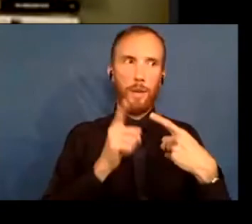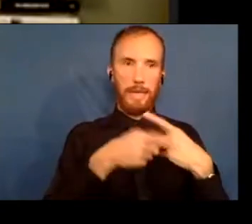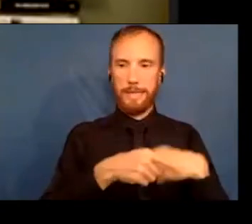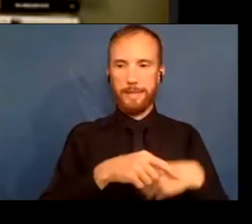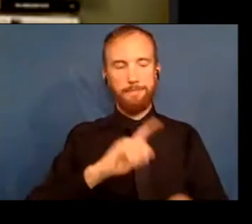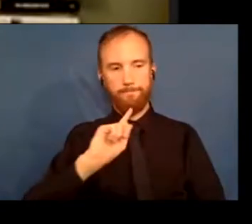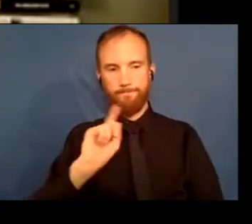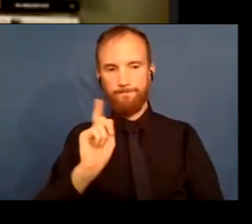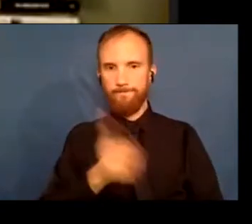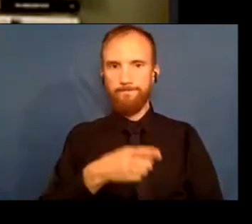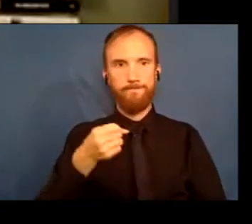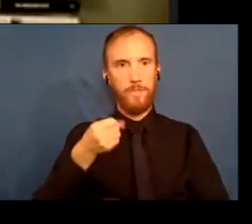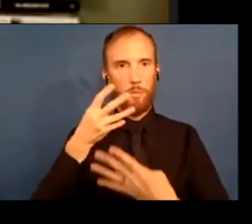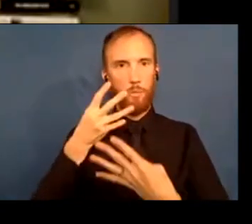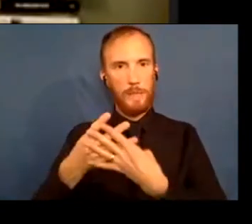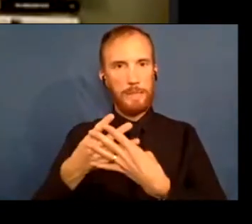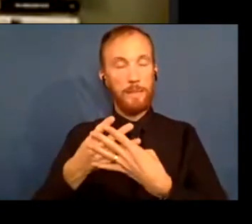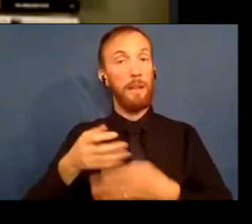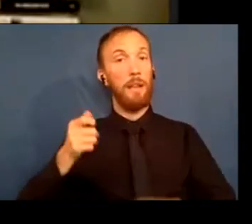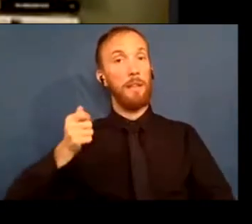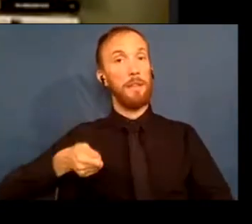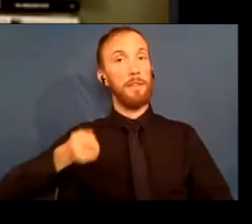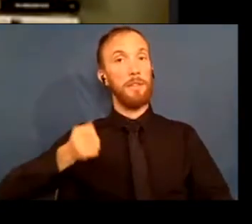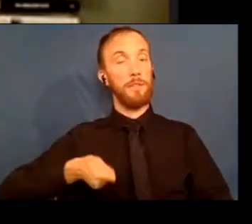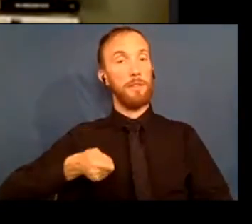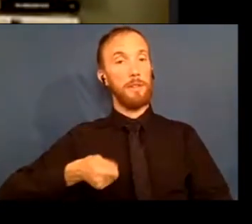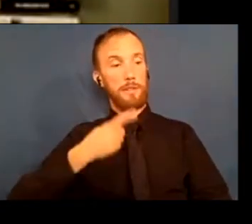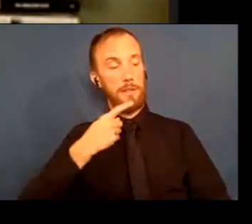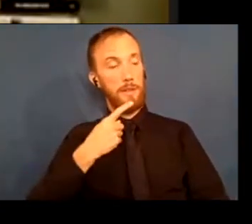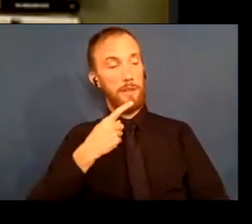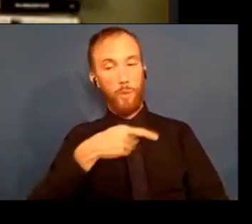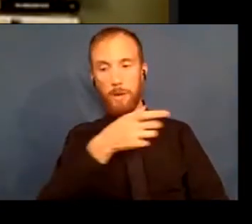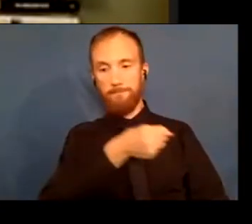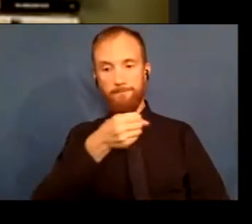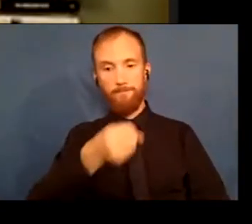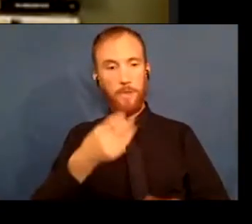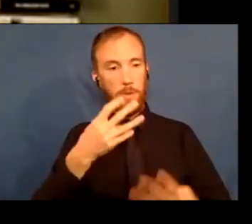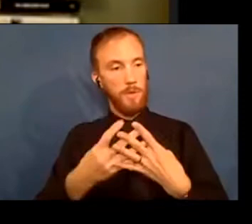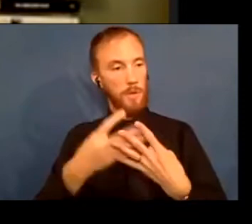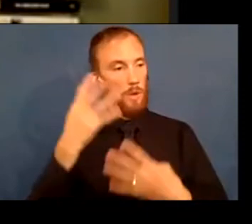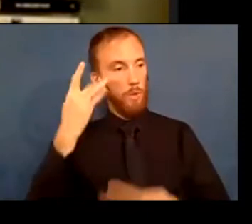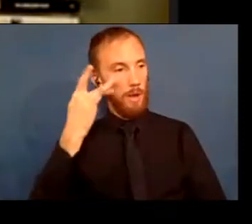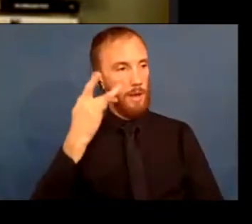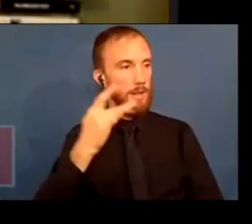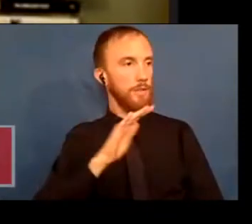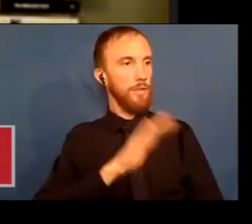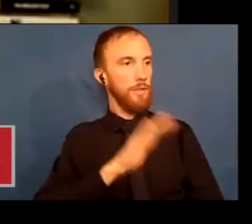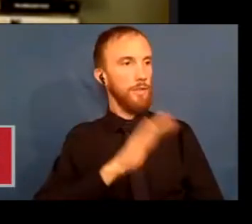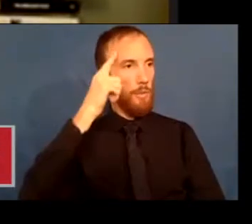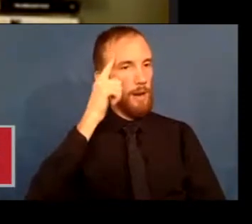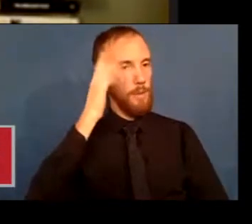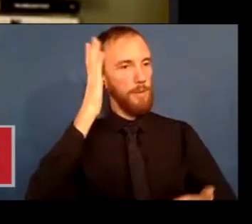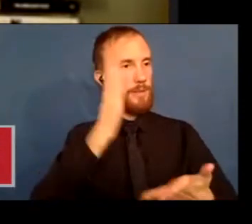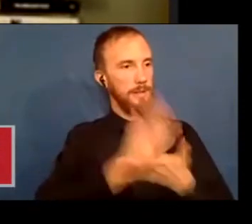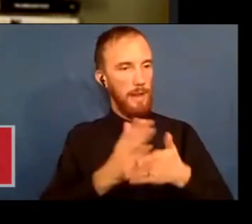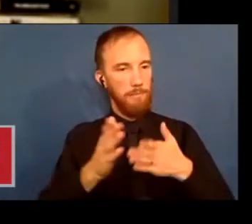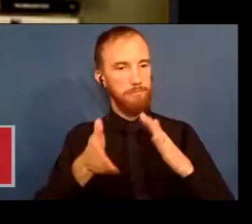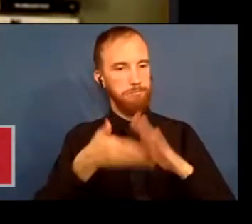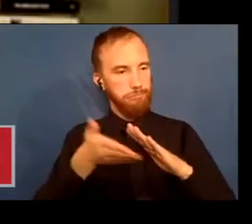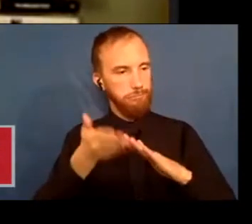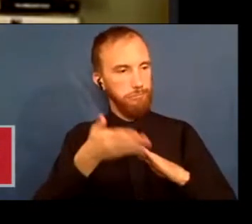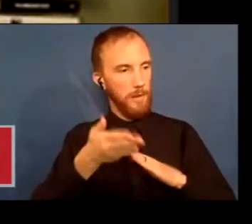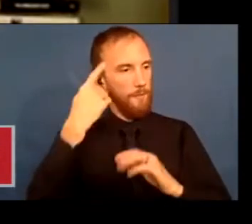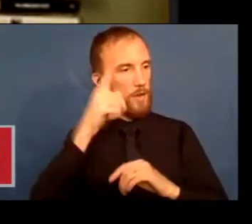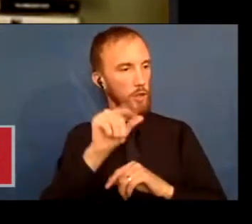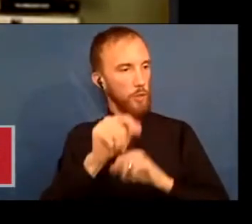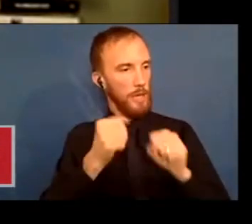him said that we are throwing you in prison so that your brain will not function for 20 years. Of course, Gramsci